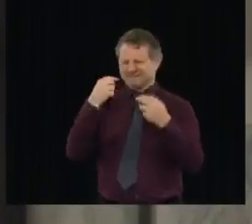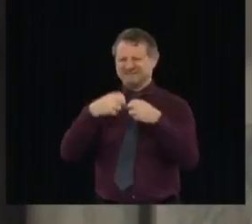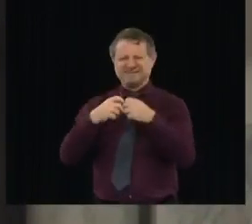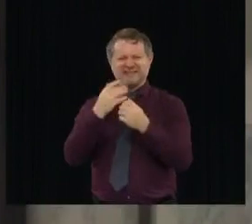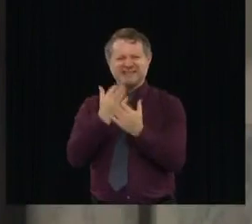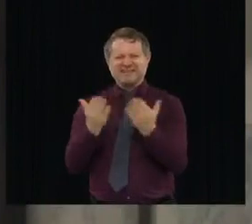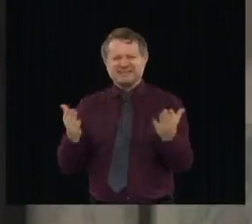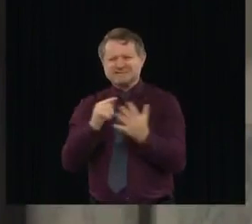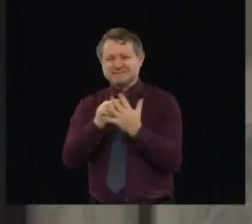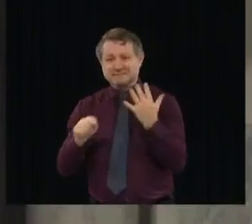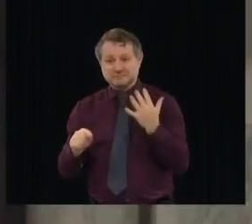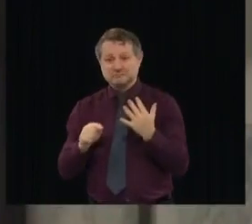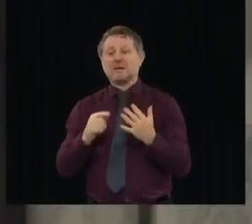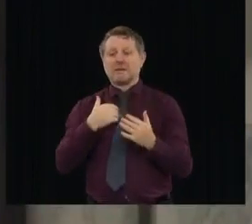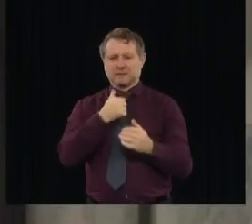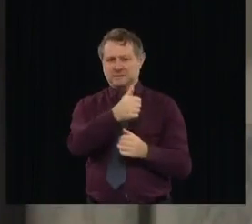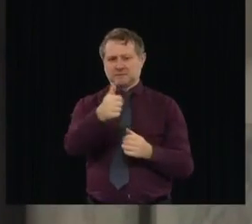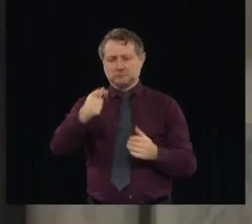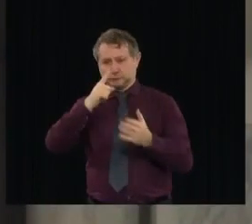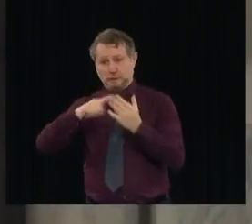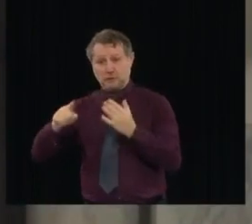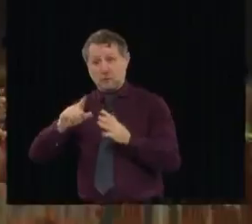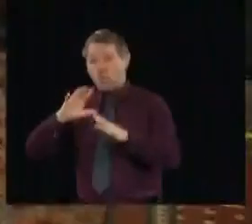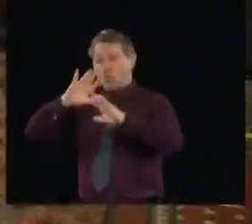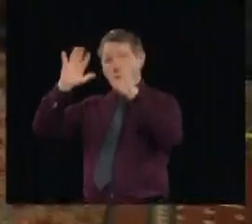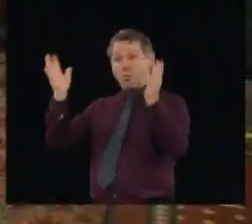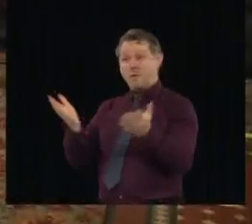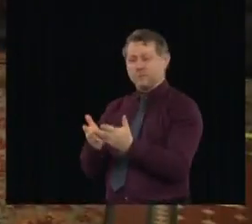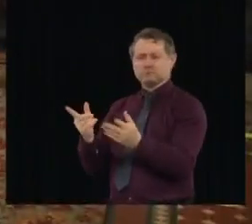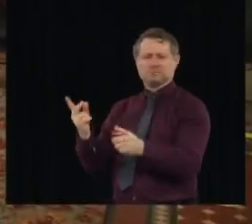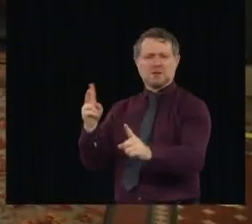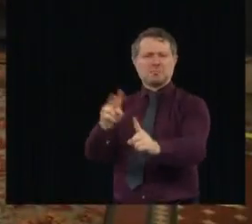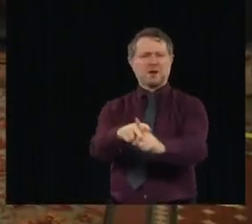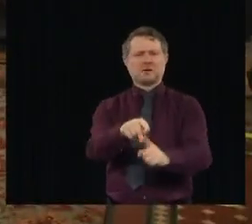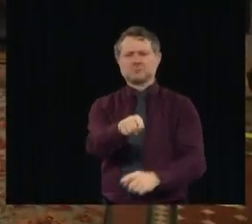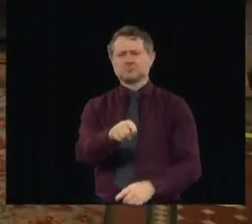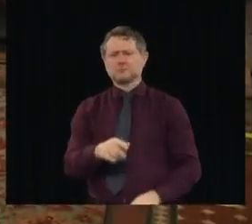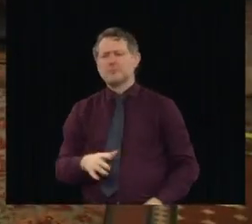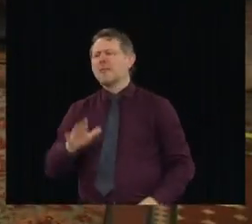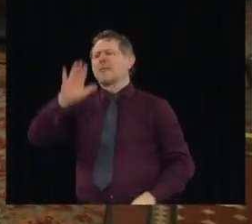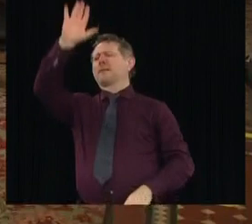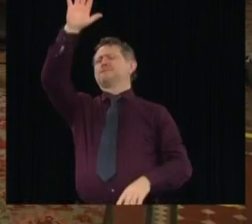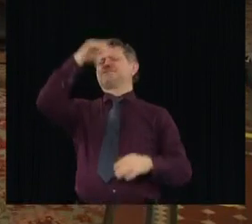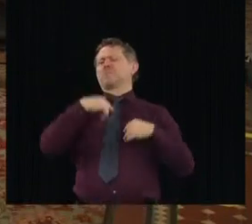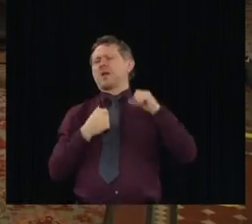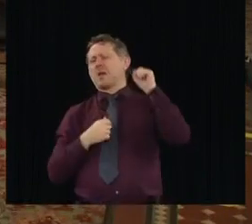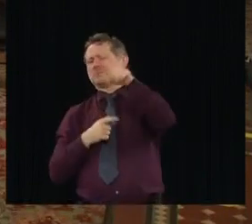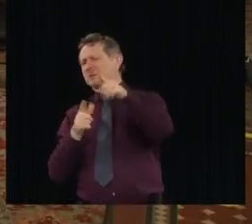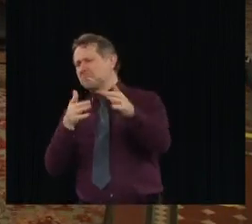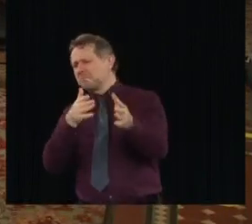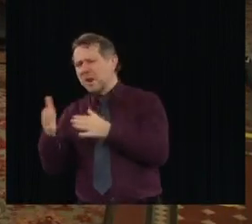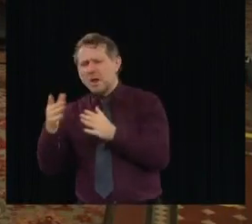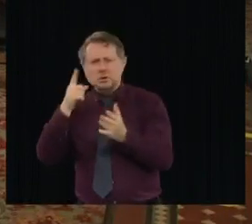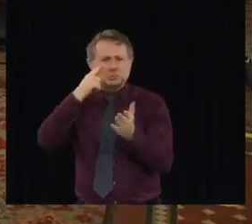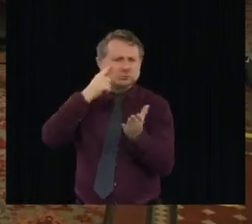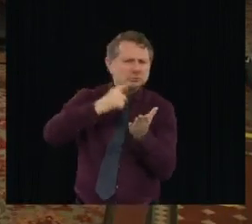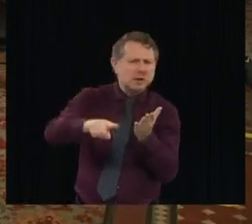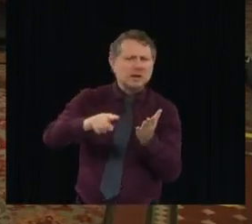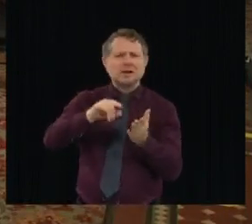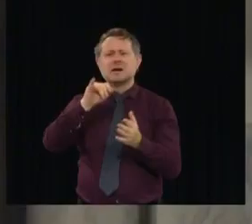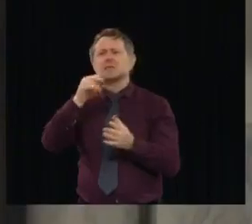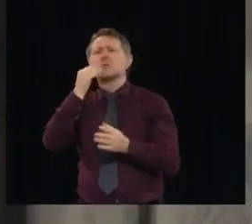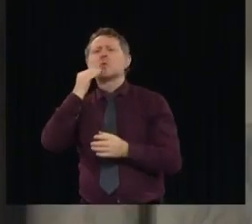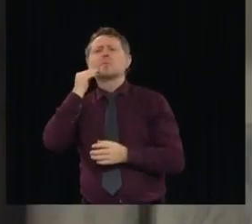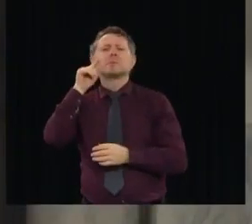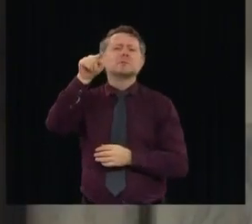take are the things we've spoken about all along. Are there any plans for widespread home check-ins, for people who are dealing with this illness? This is where the issue of telemedicine